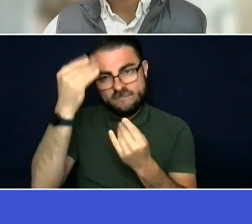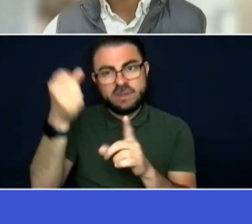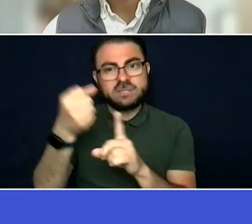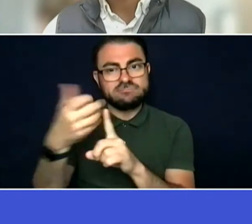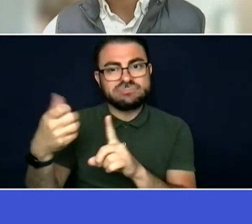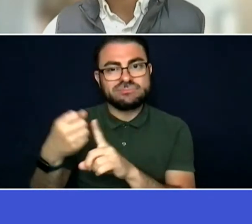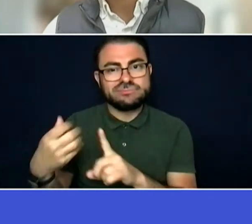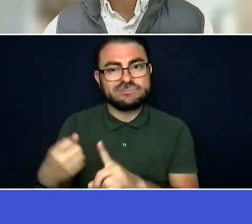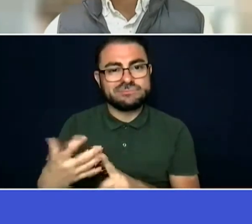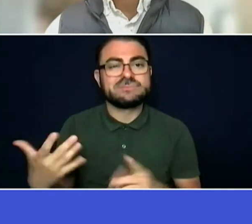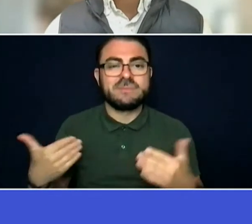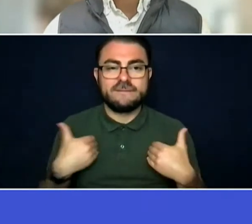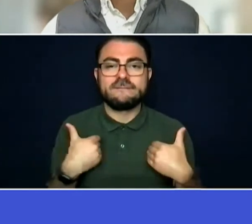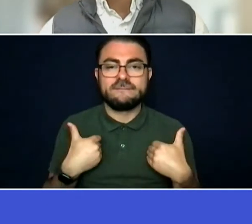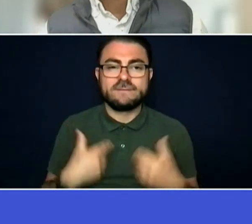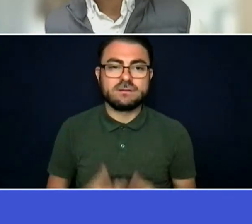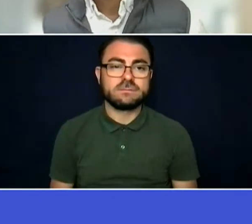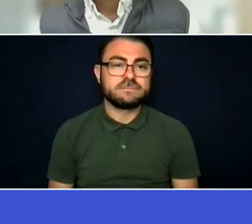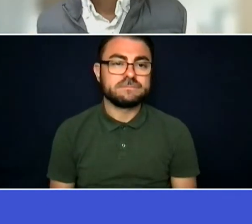those 3 funding categories.